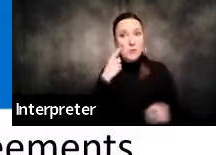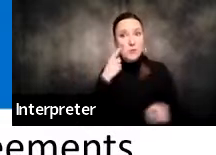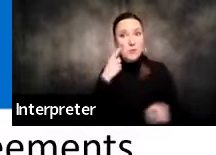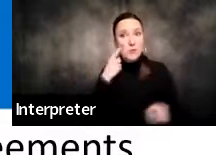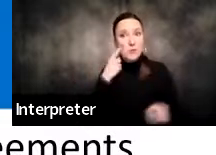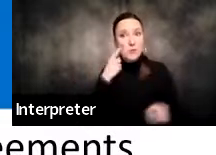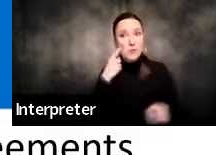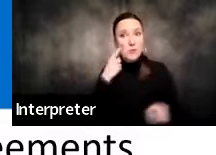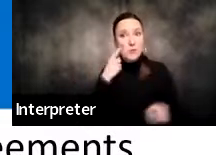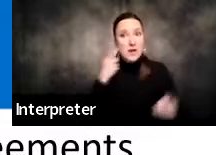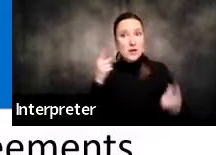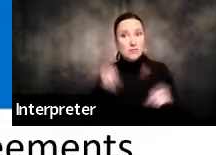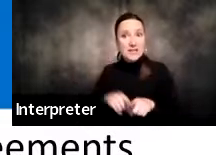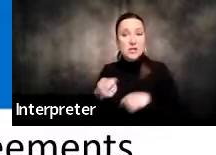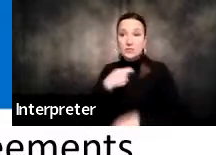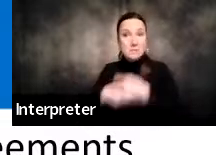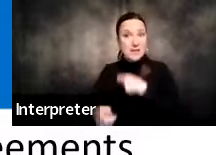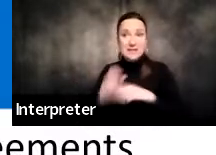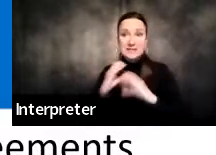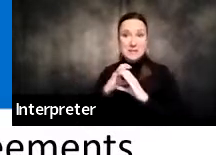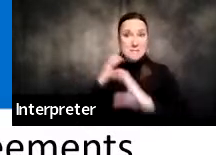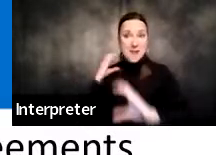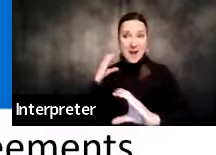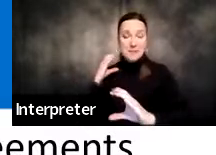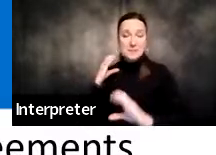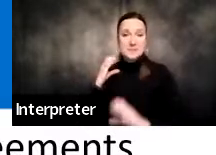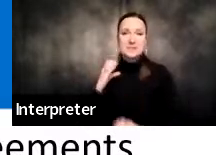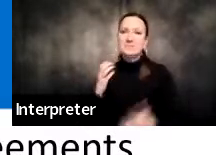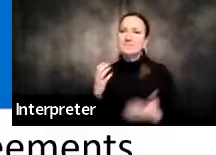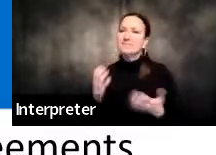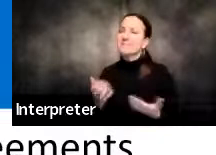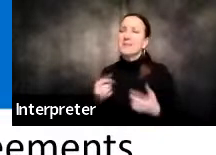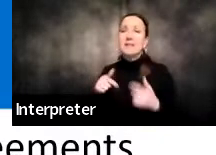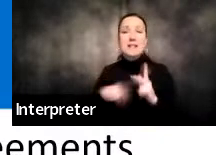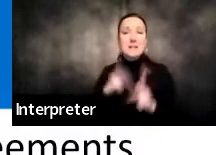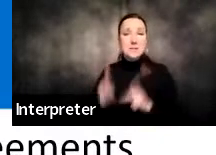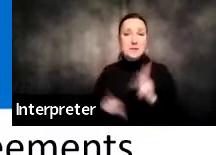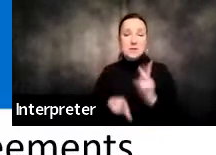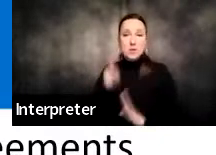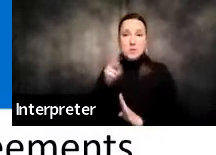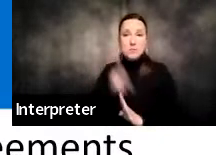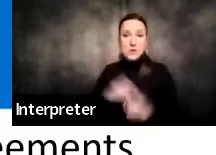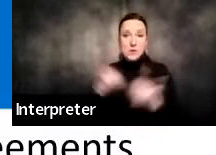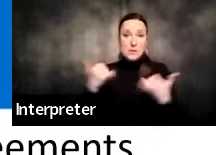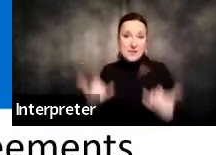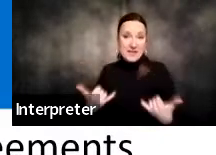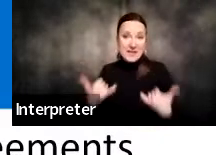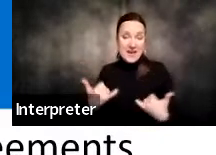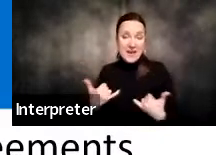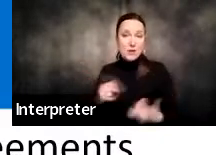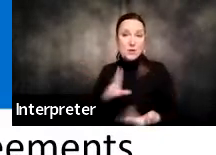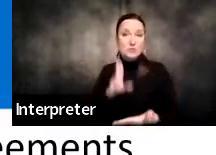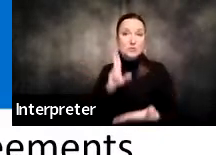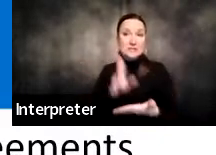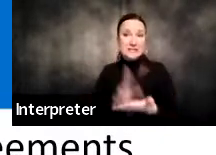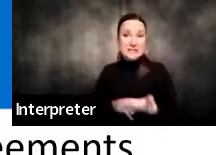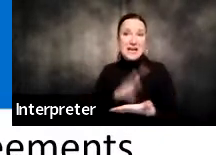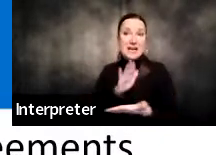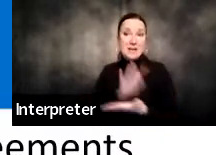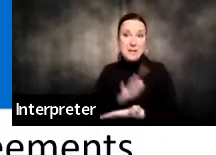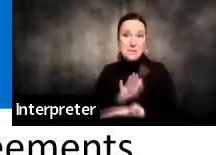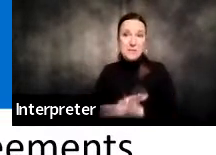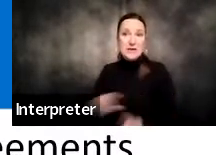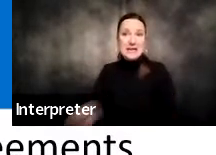The key to that happening for people who are in the program this year is they have to sign that agreement and return it to